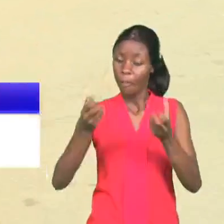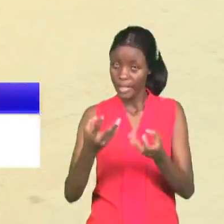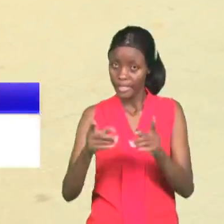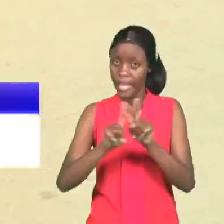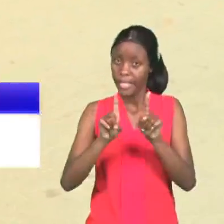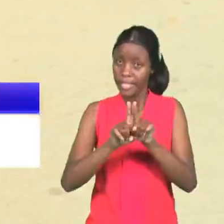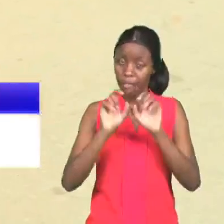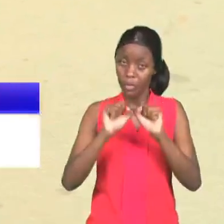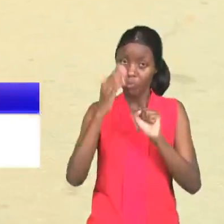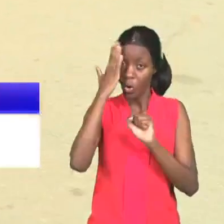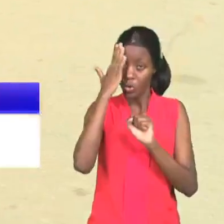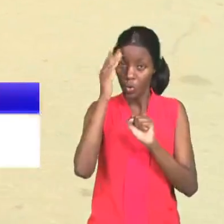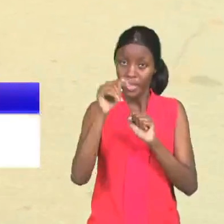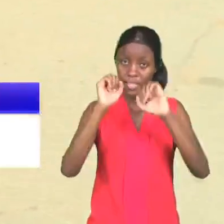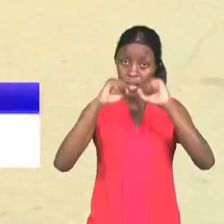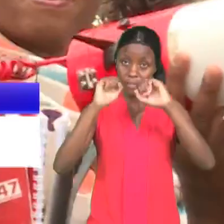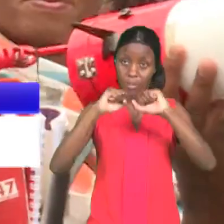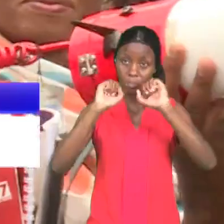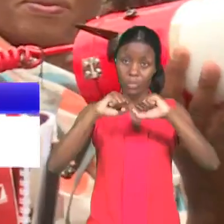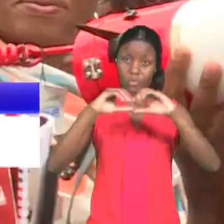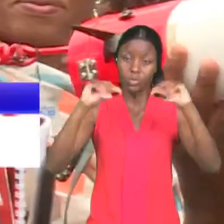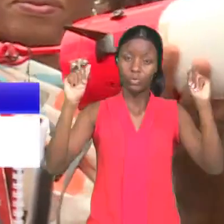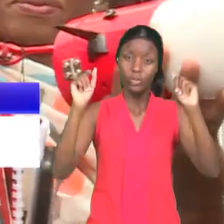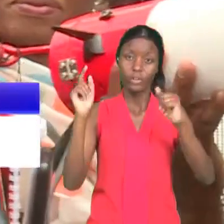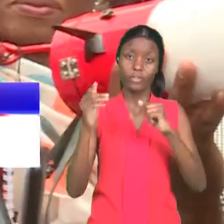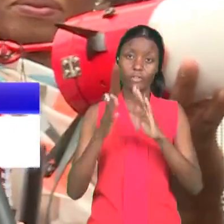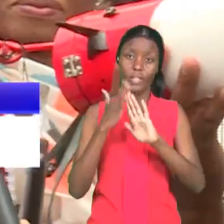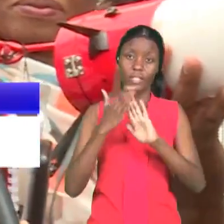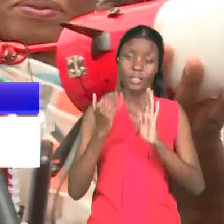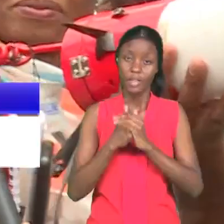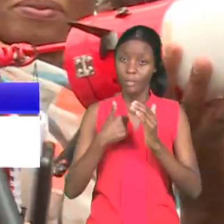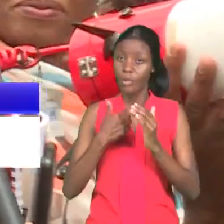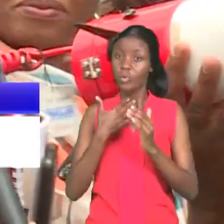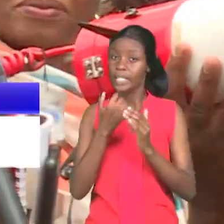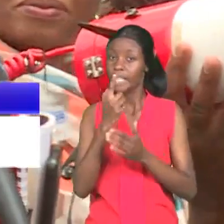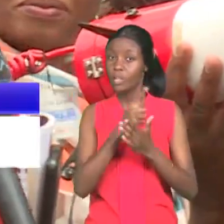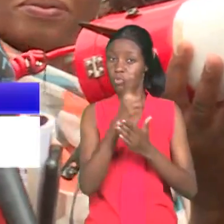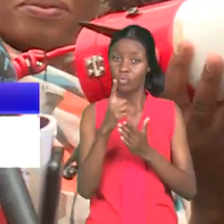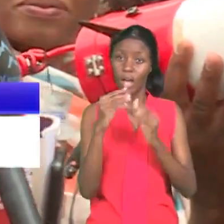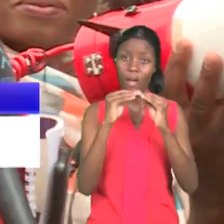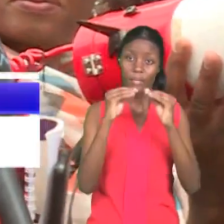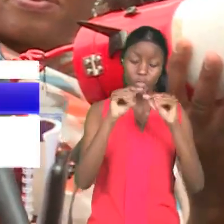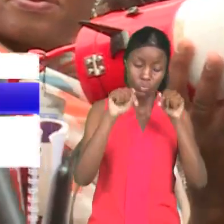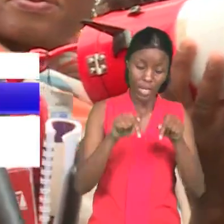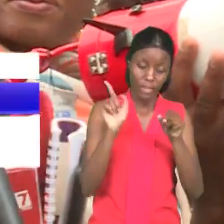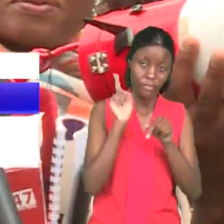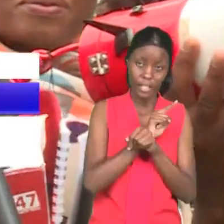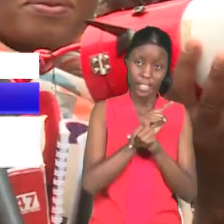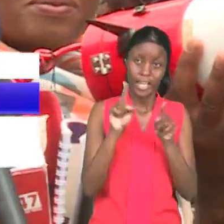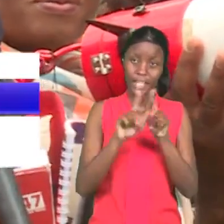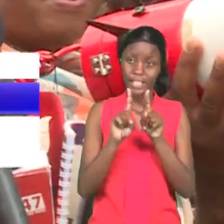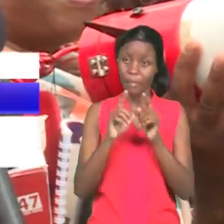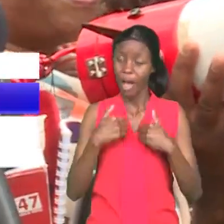to ensuring that the agreement comes to fruition. I'm happy to report to you, we have met today and there is white